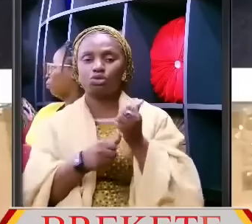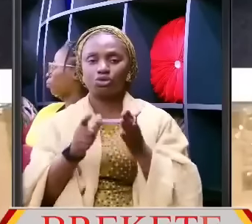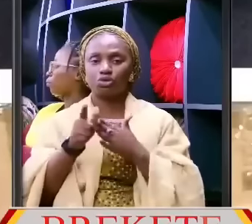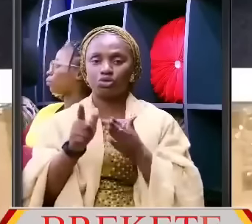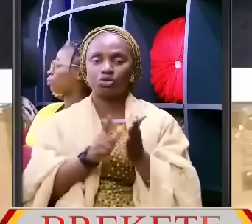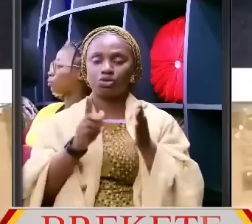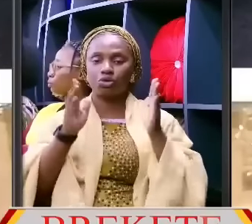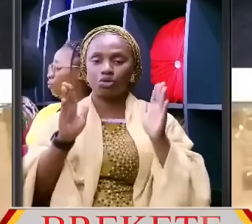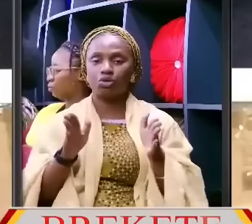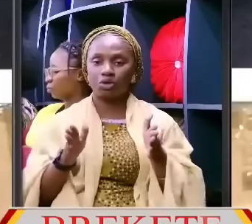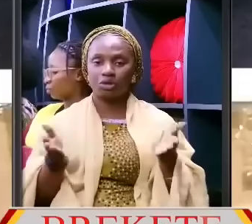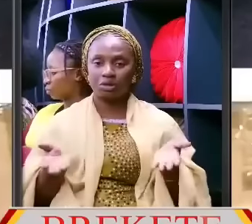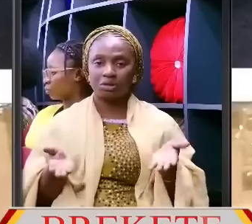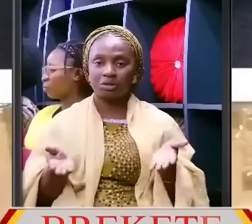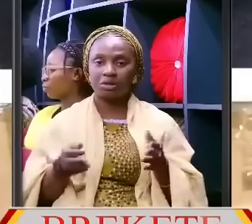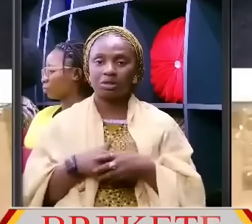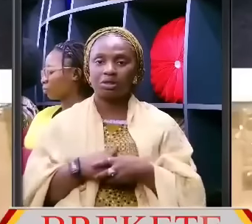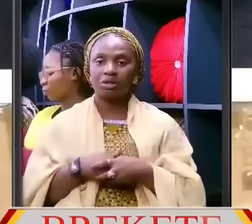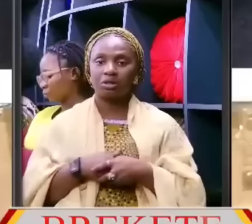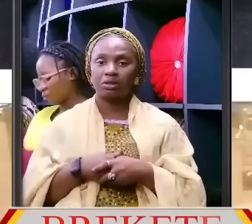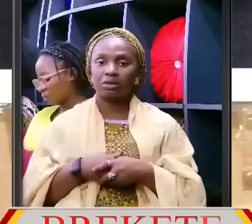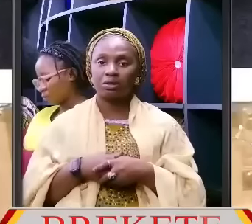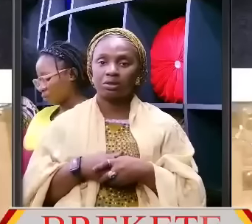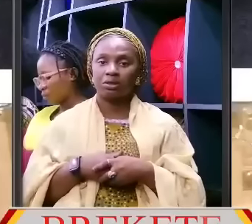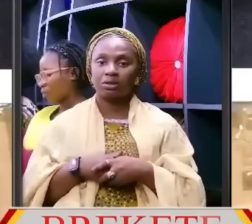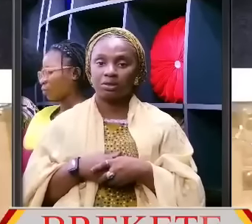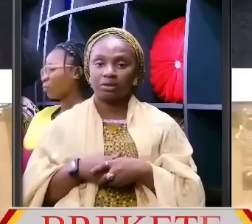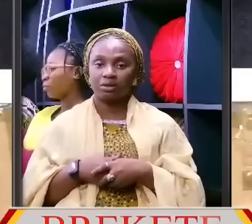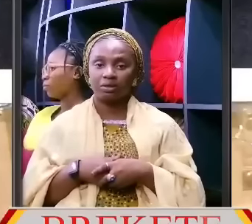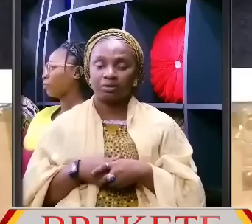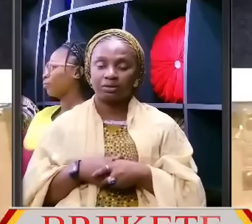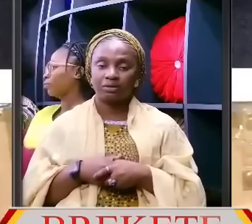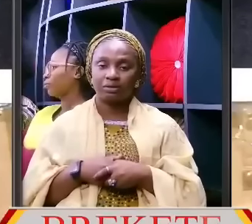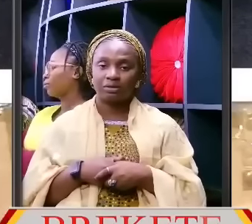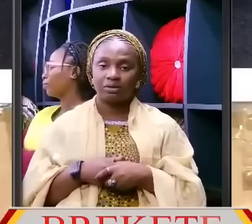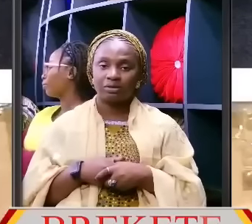Other senior advocates, they call them san, because now san them be.